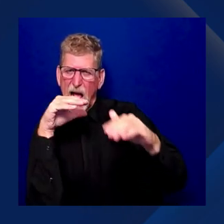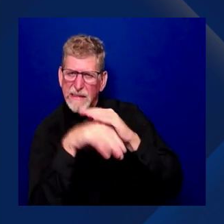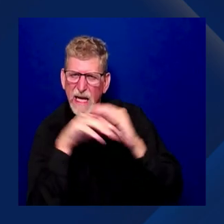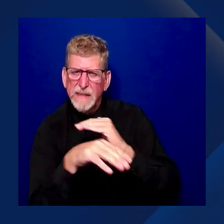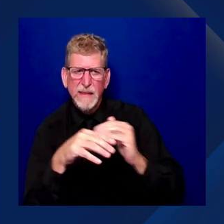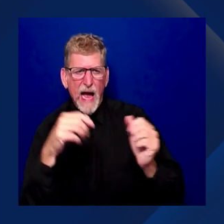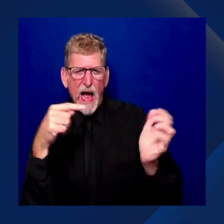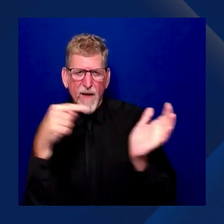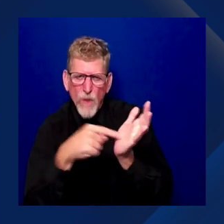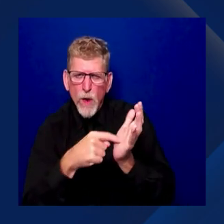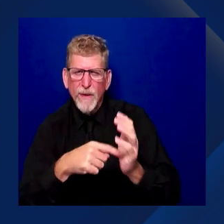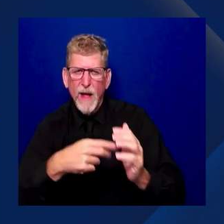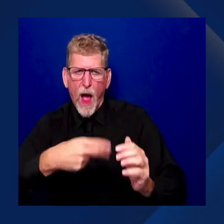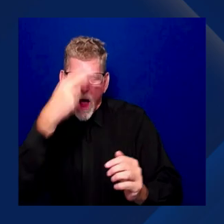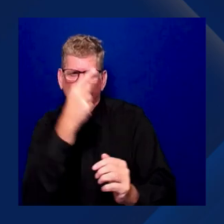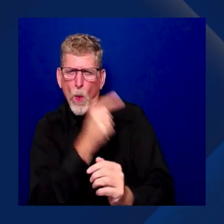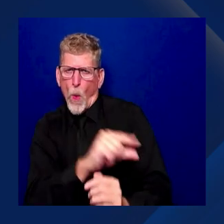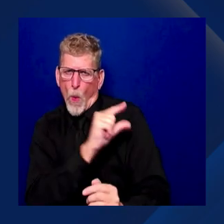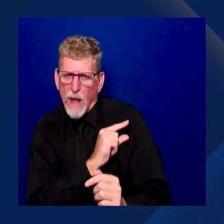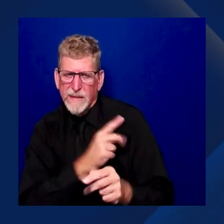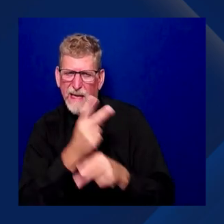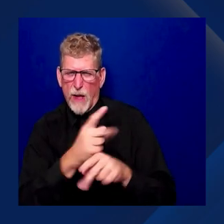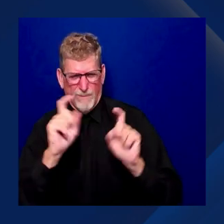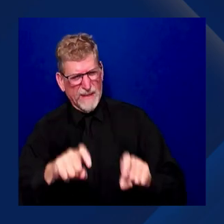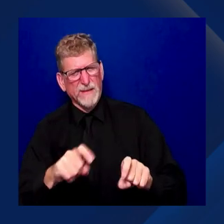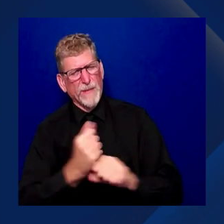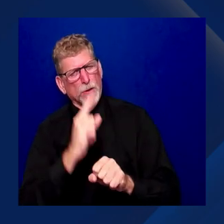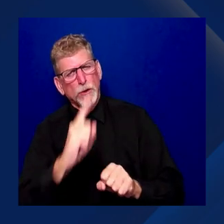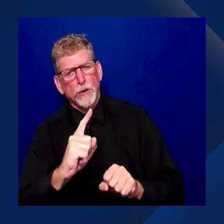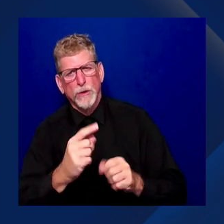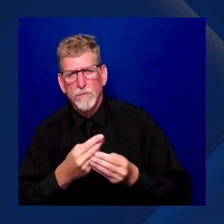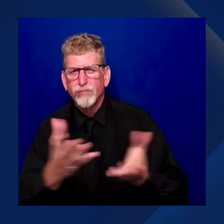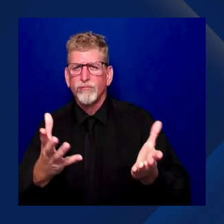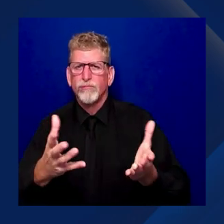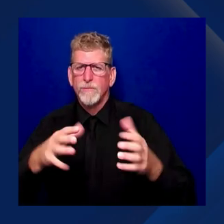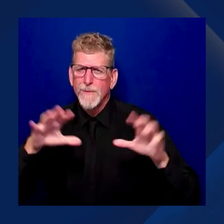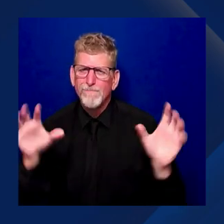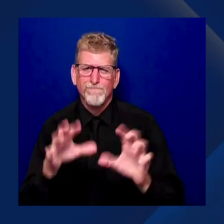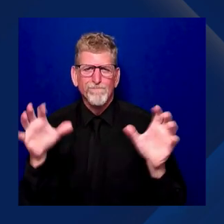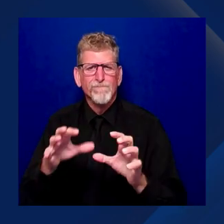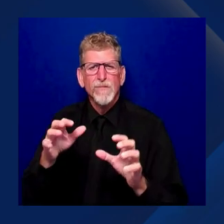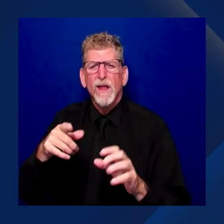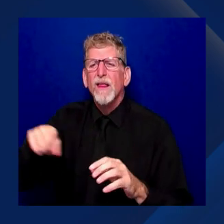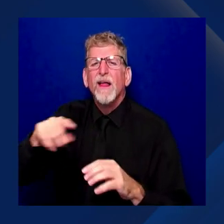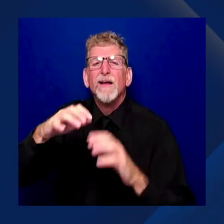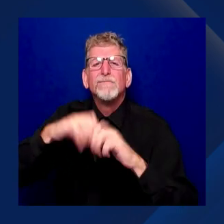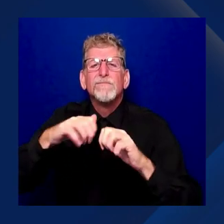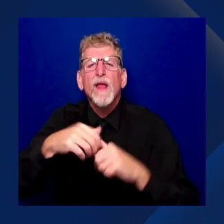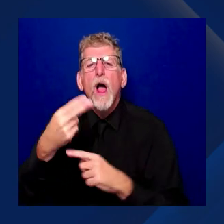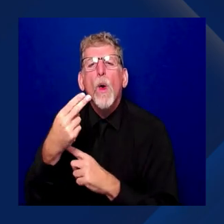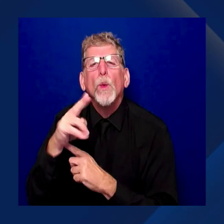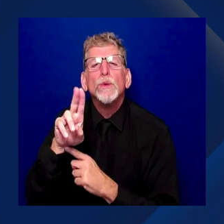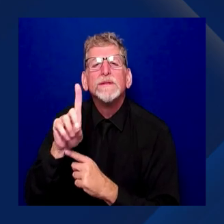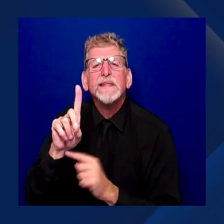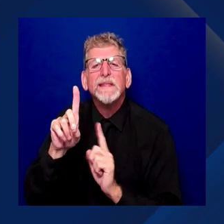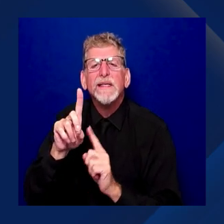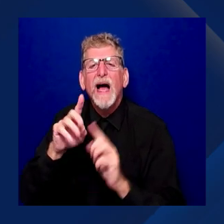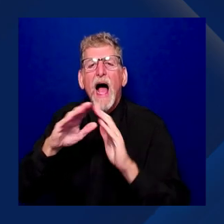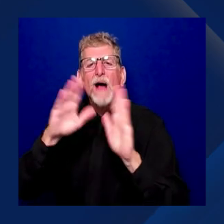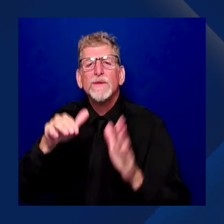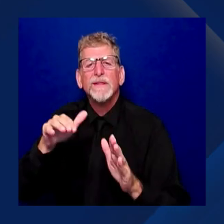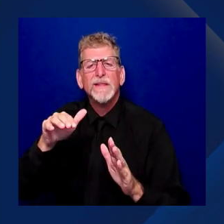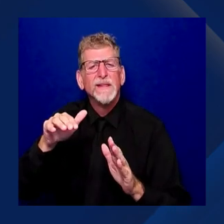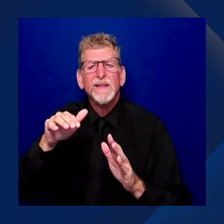working to break down barriers that prevent women in HUD-assisted housing from finding maternal health providers who will listen to